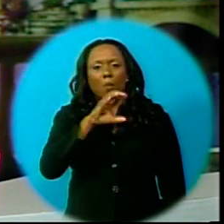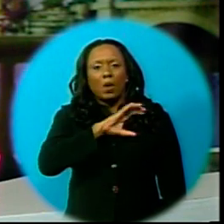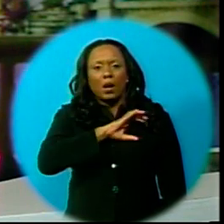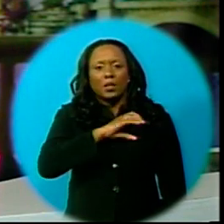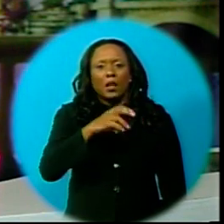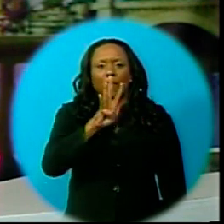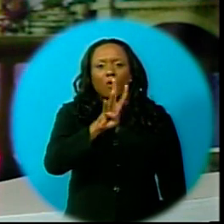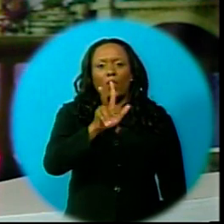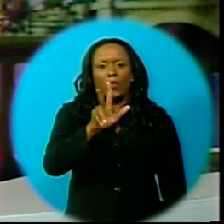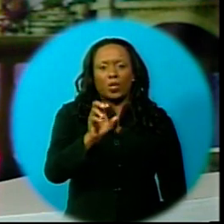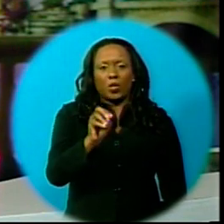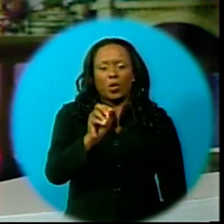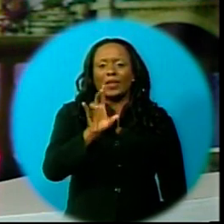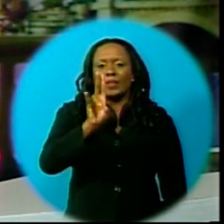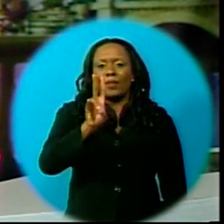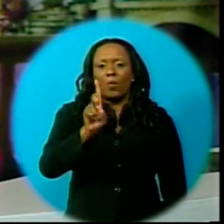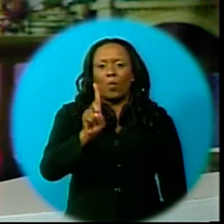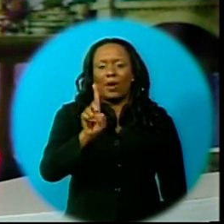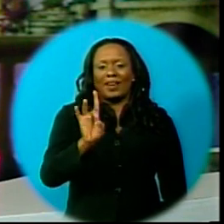hotline at